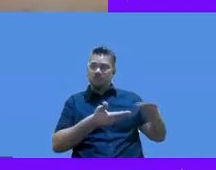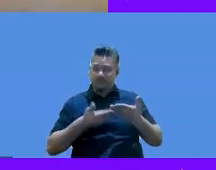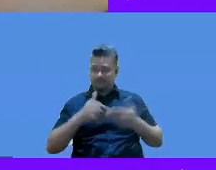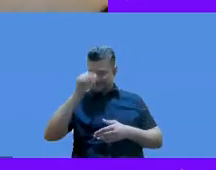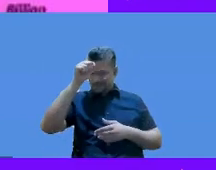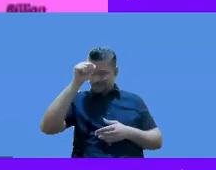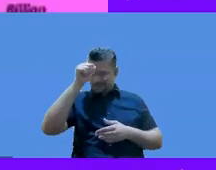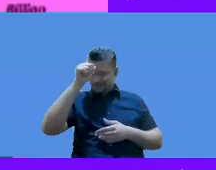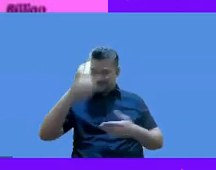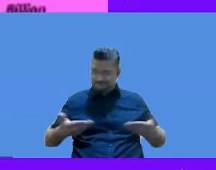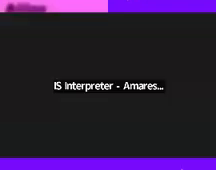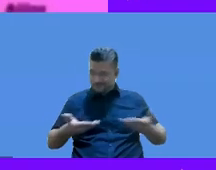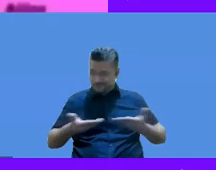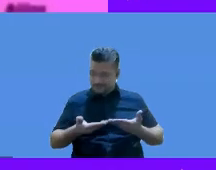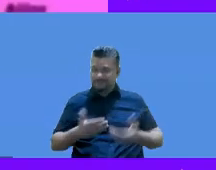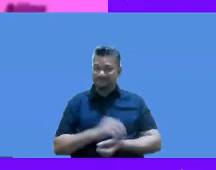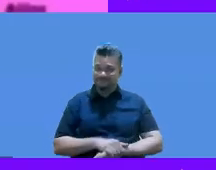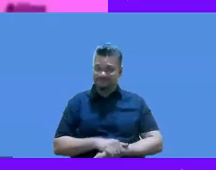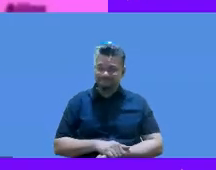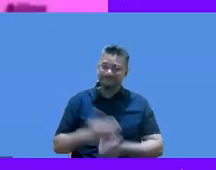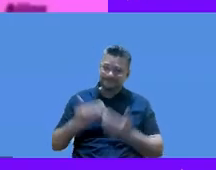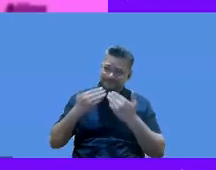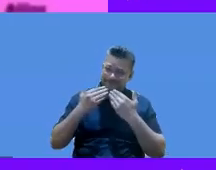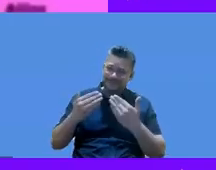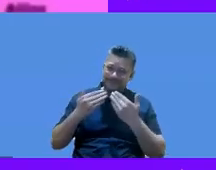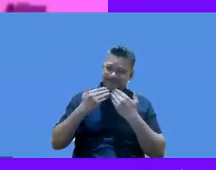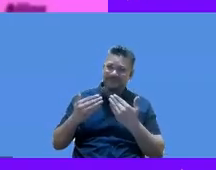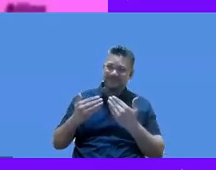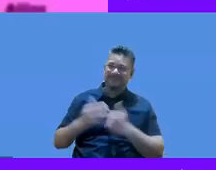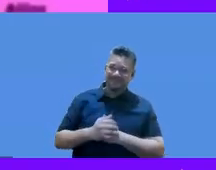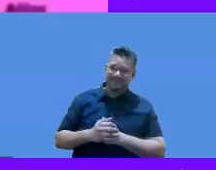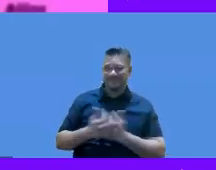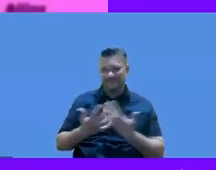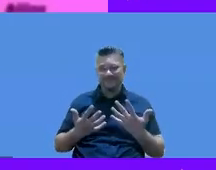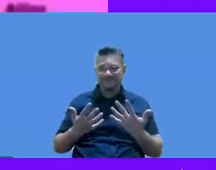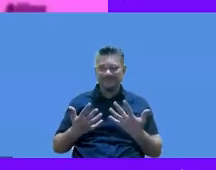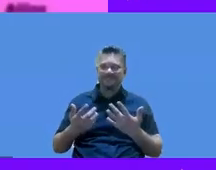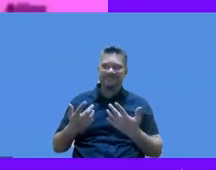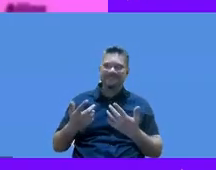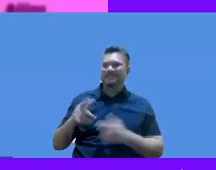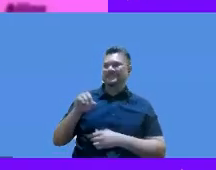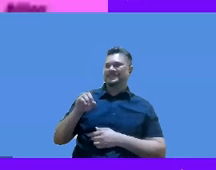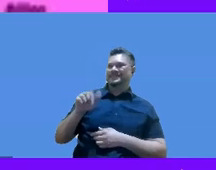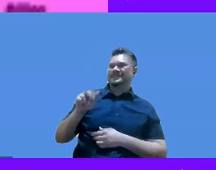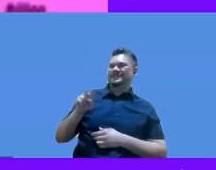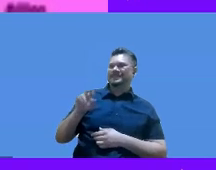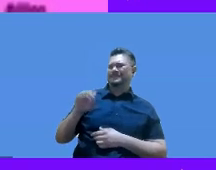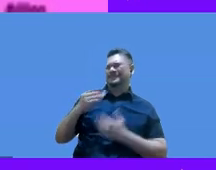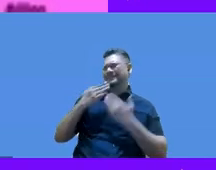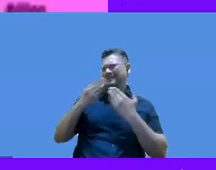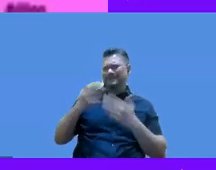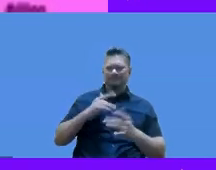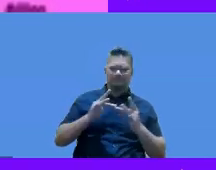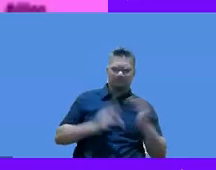Brilliant. Thank you so much, David, also for stepping in while I had a very brief technical failure. That's what solidarity is really